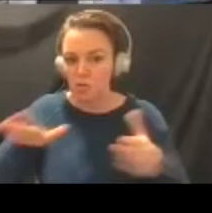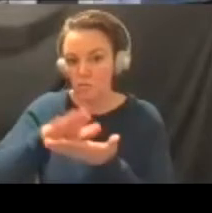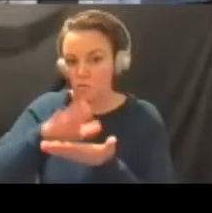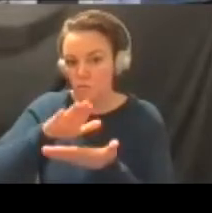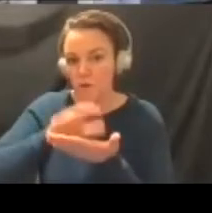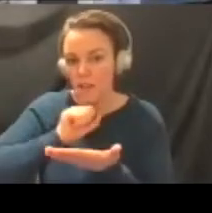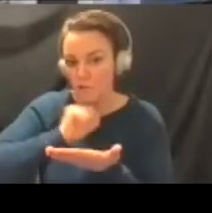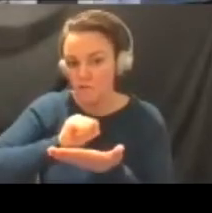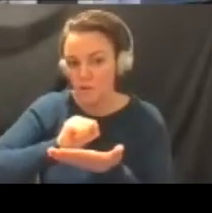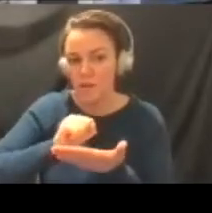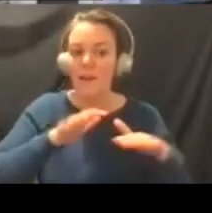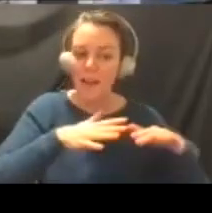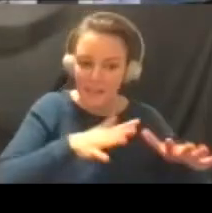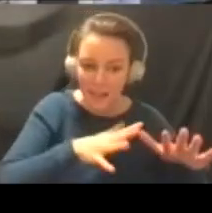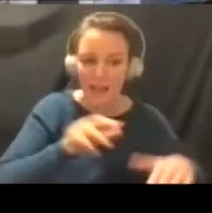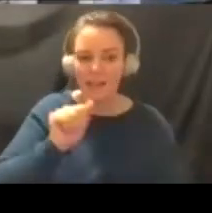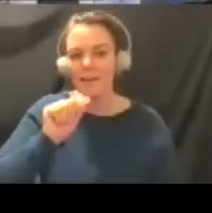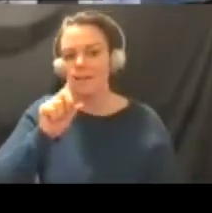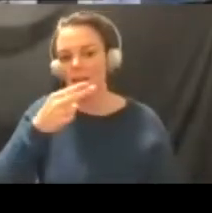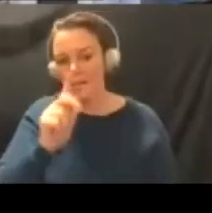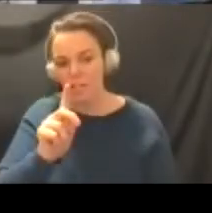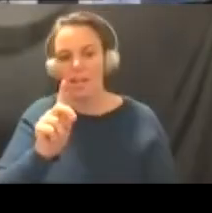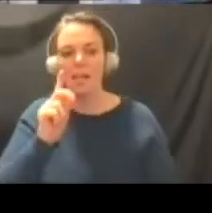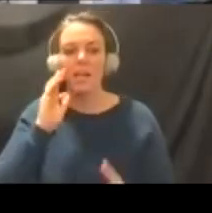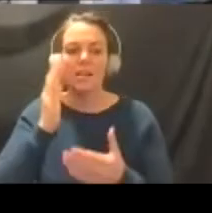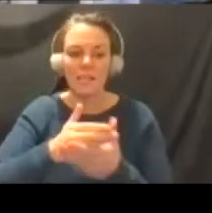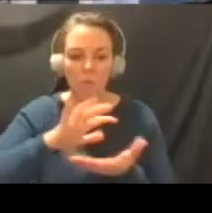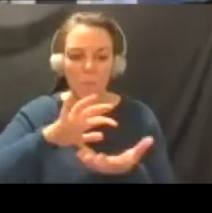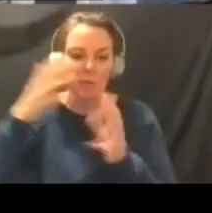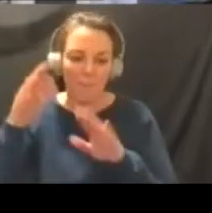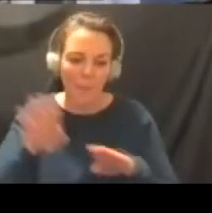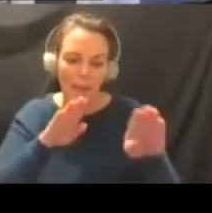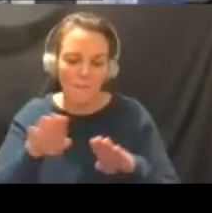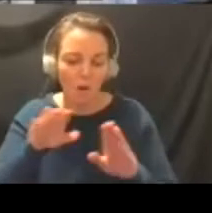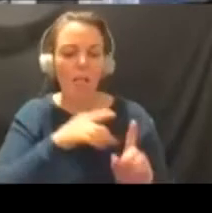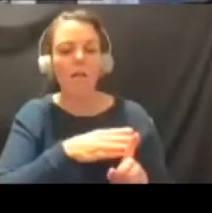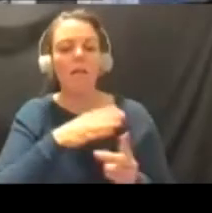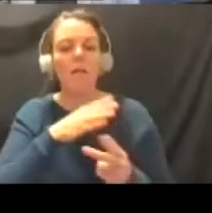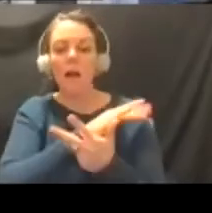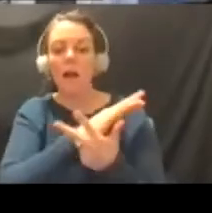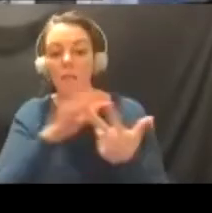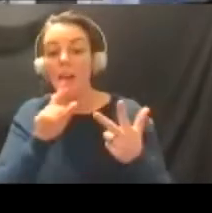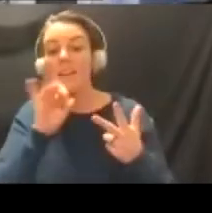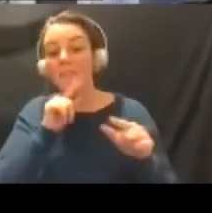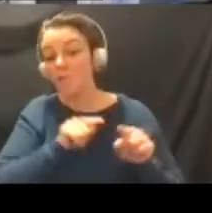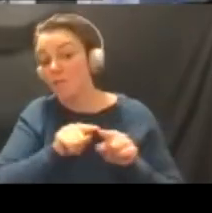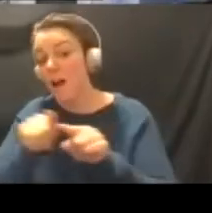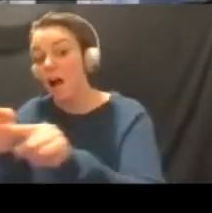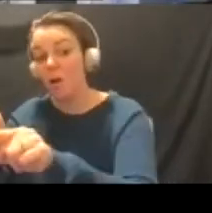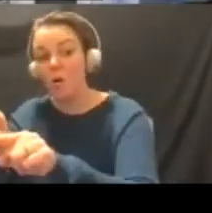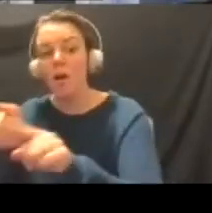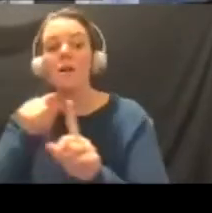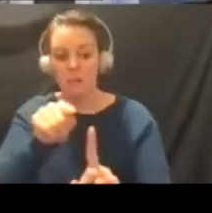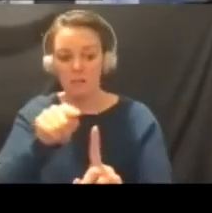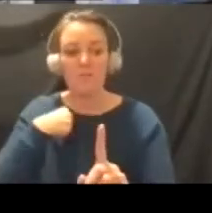of anxiety, ADHD, disruptive behavioral disorders. And then when you follow those kids longitudinally, you see the risk